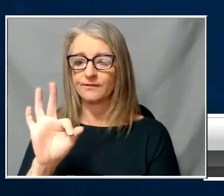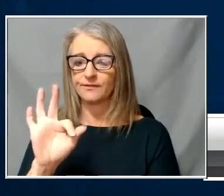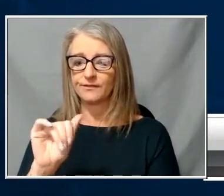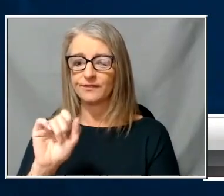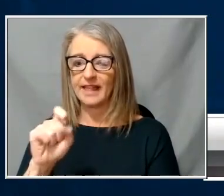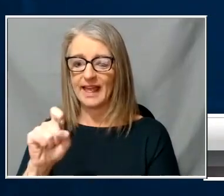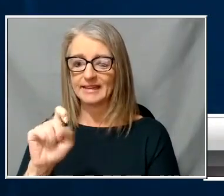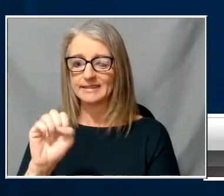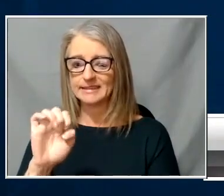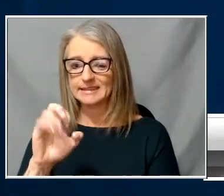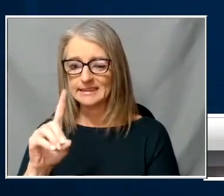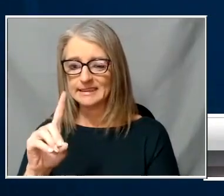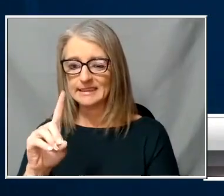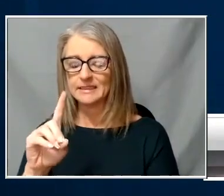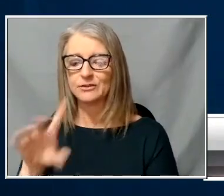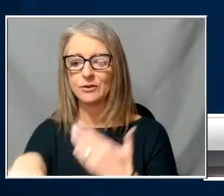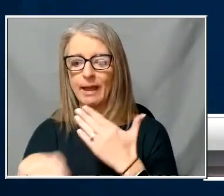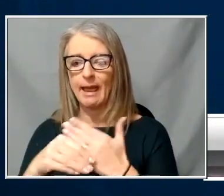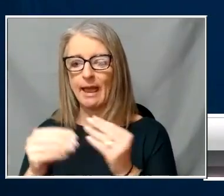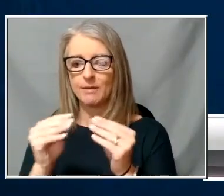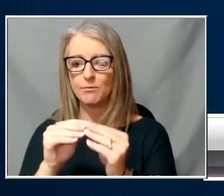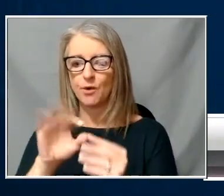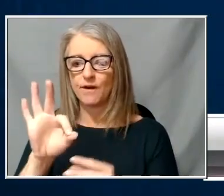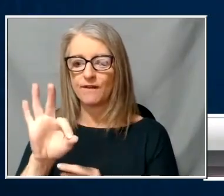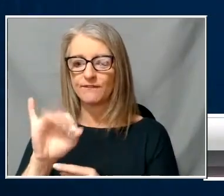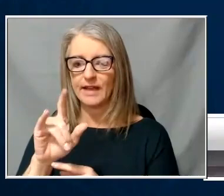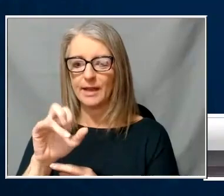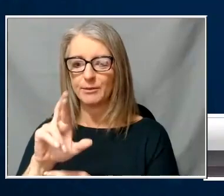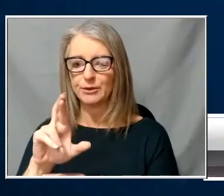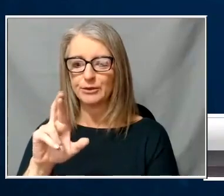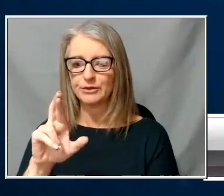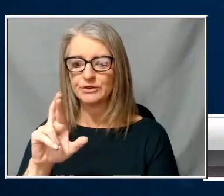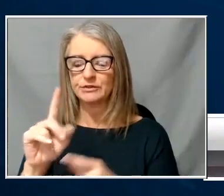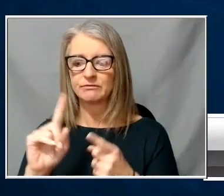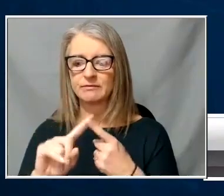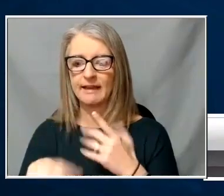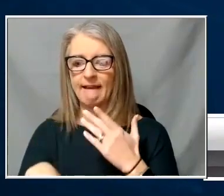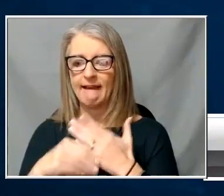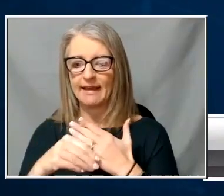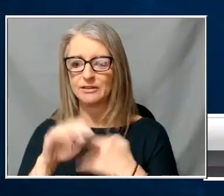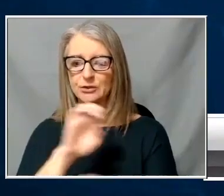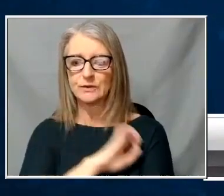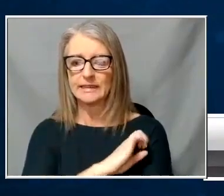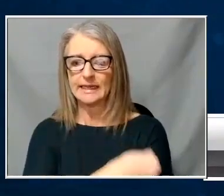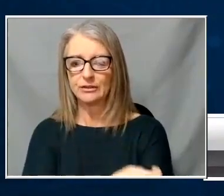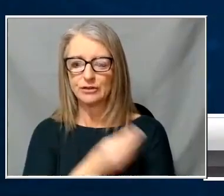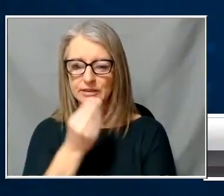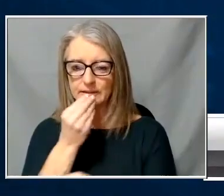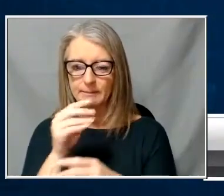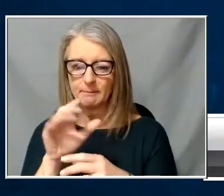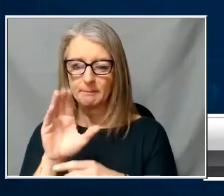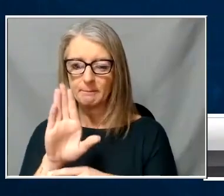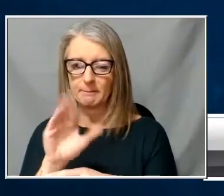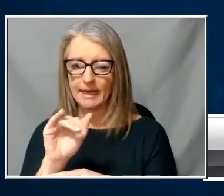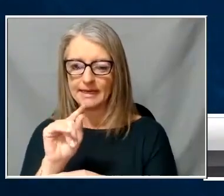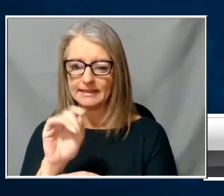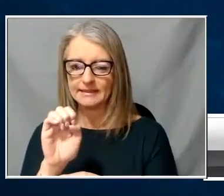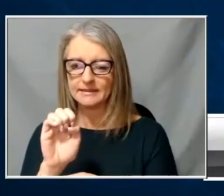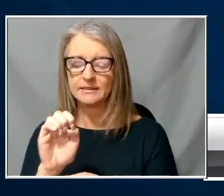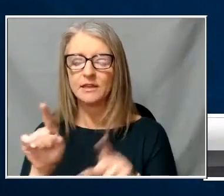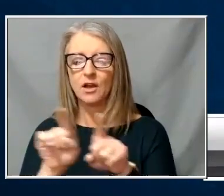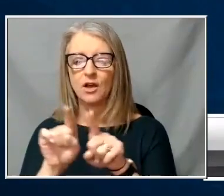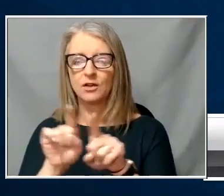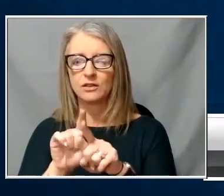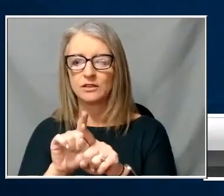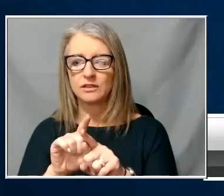fiber and omega-3 fat to the energy bite, and also we use the